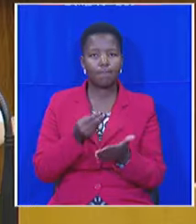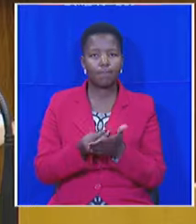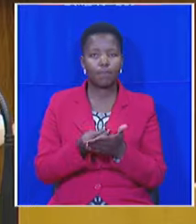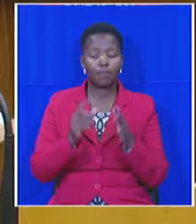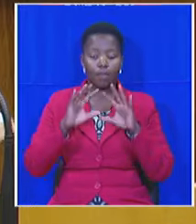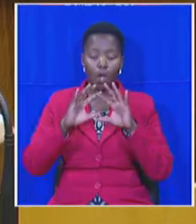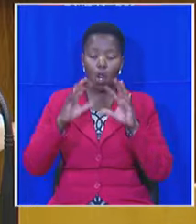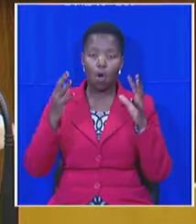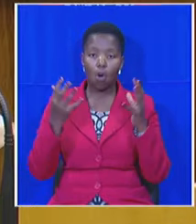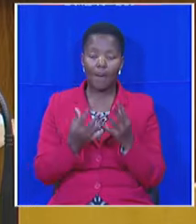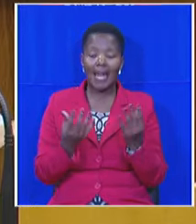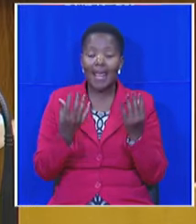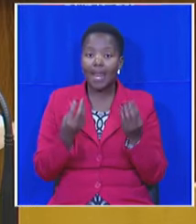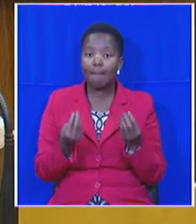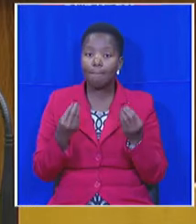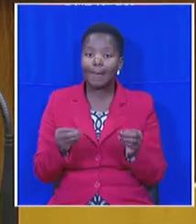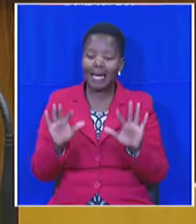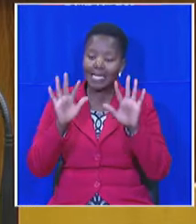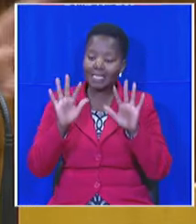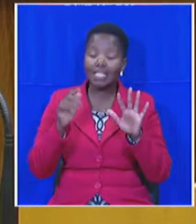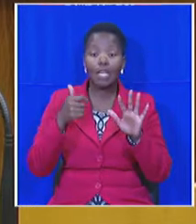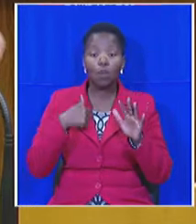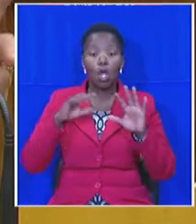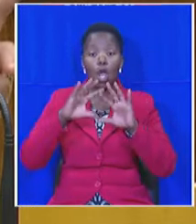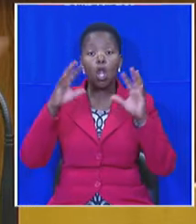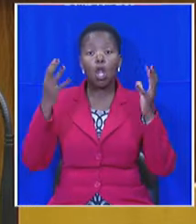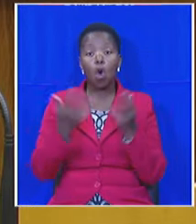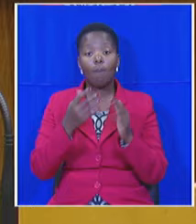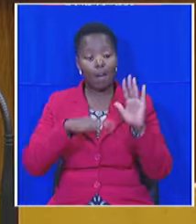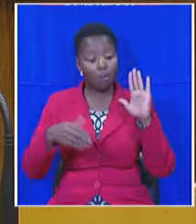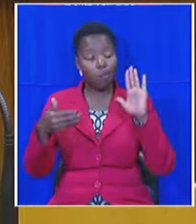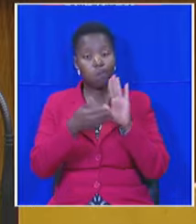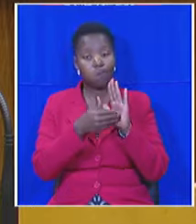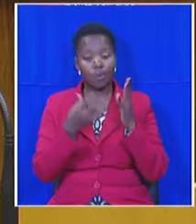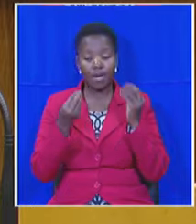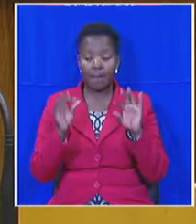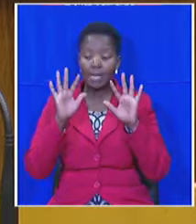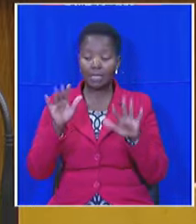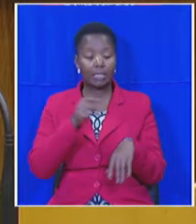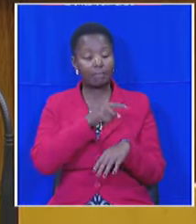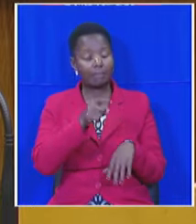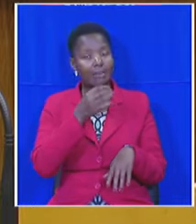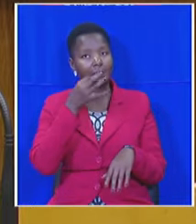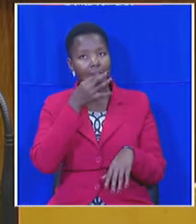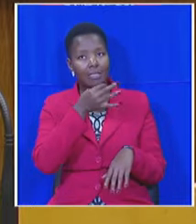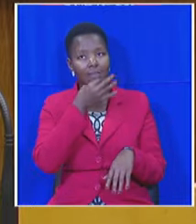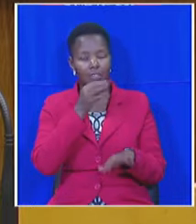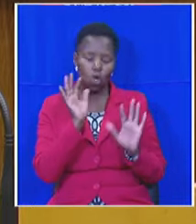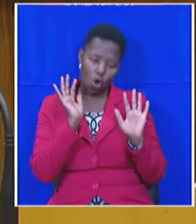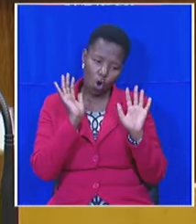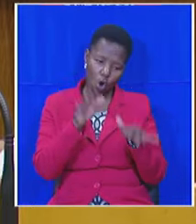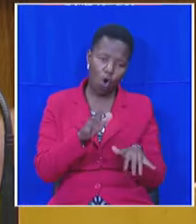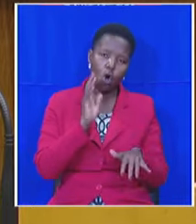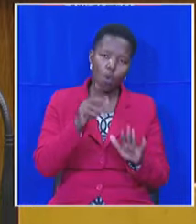10. Number 10. Yes, and to all of those who were telling me that, oh, we're going to